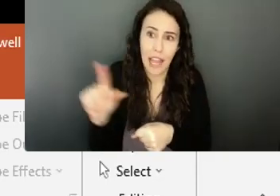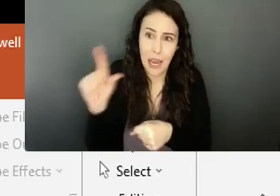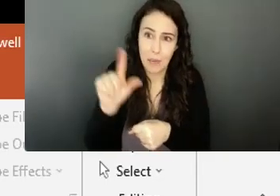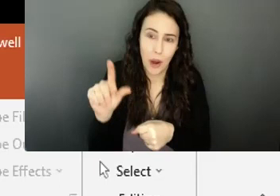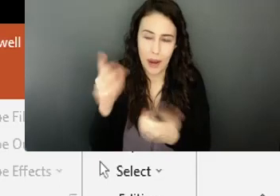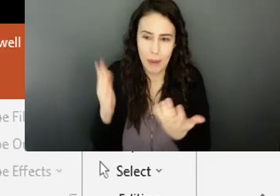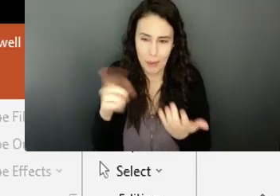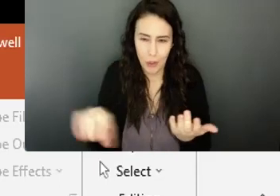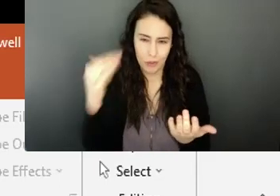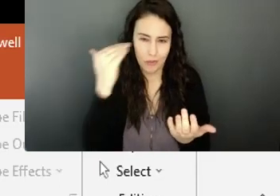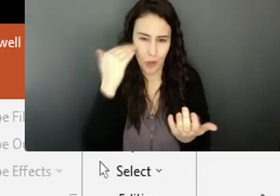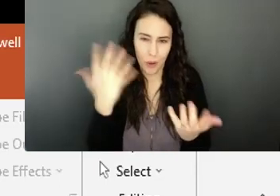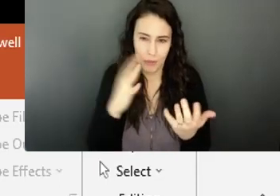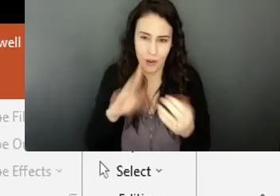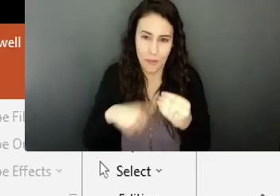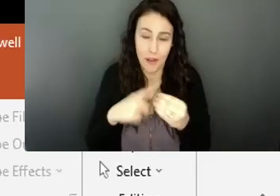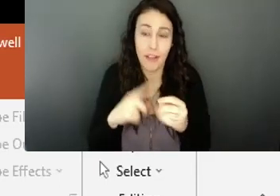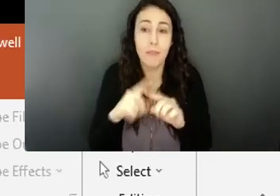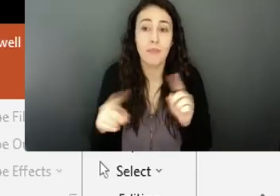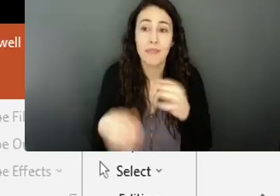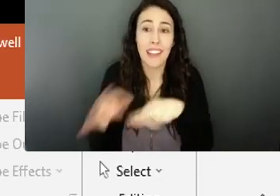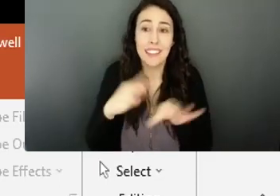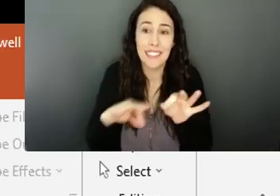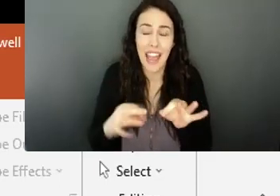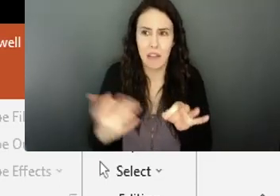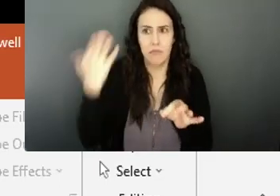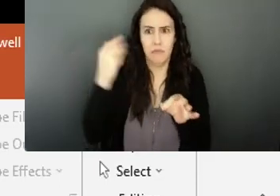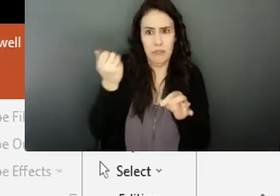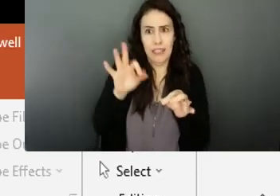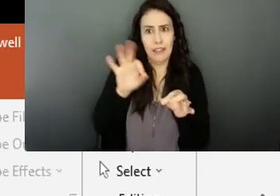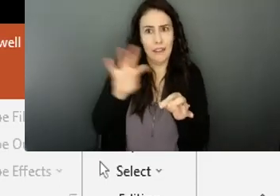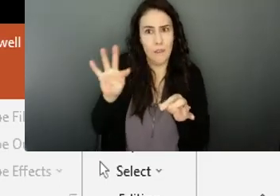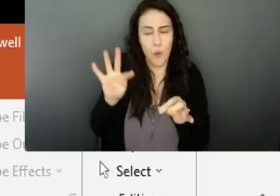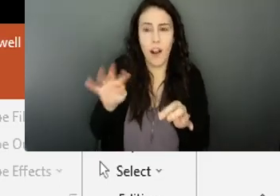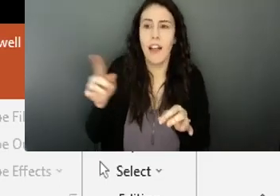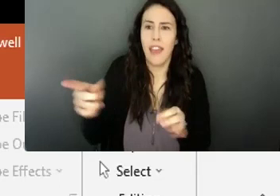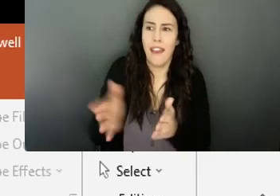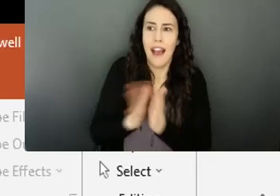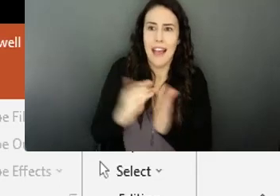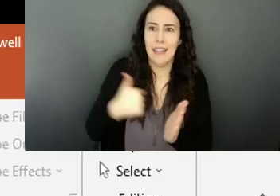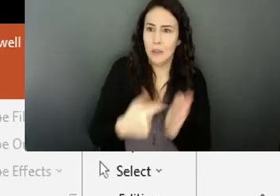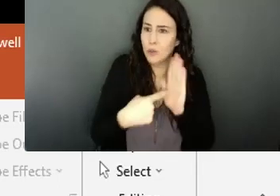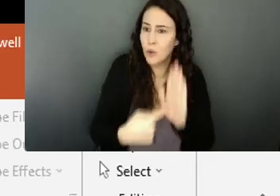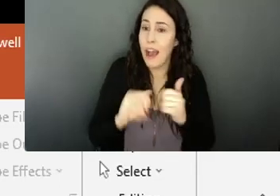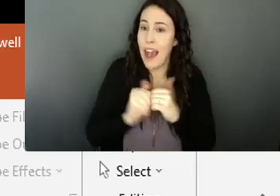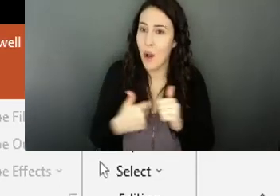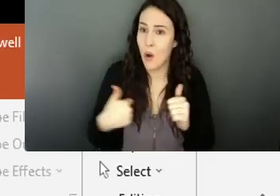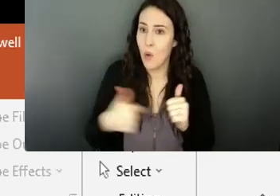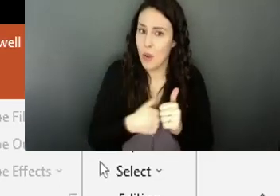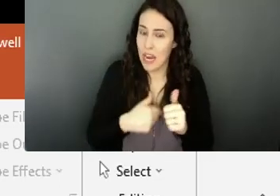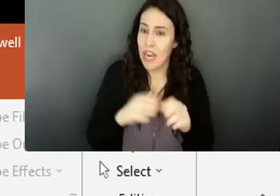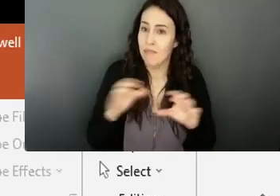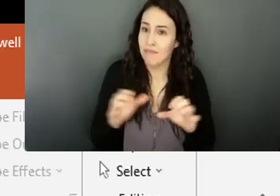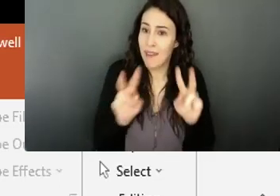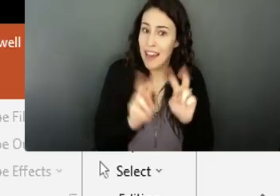instead we were being asked to demonstrate way back in 1994 how we conducted assessment of student